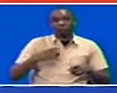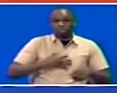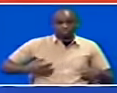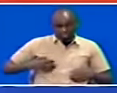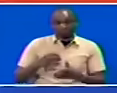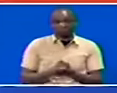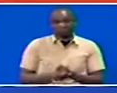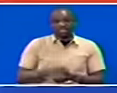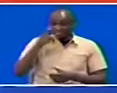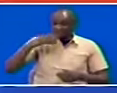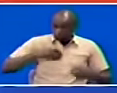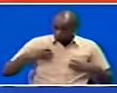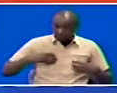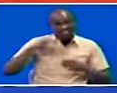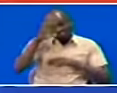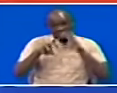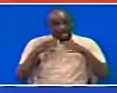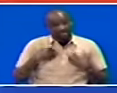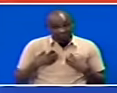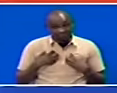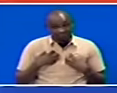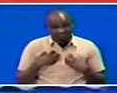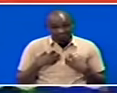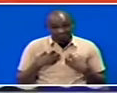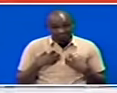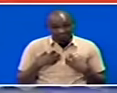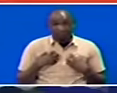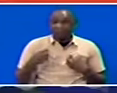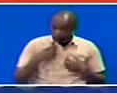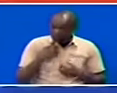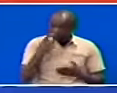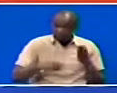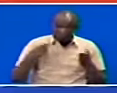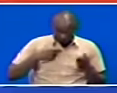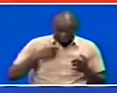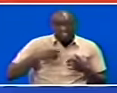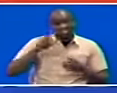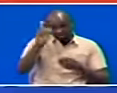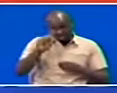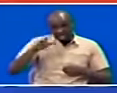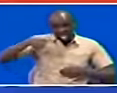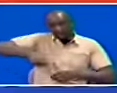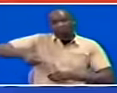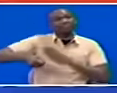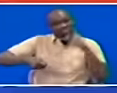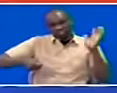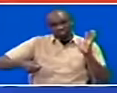Na chui ana meno na makucha. Na mimi tayari nimeshika mkia yake.